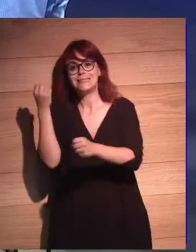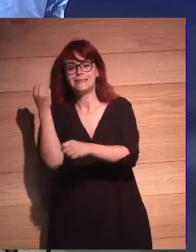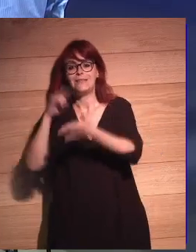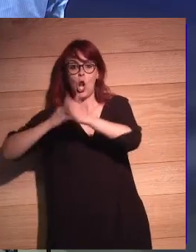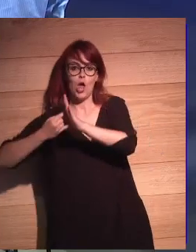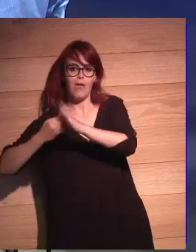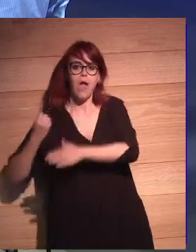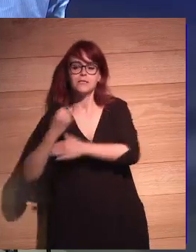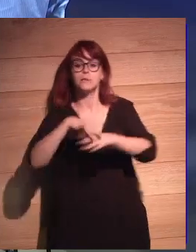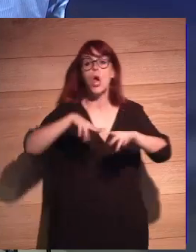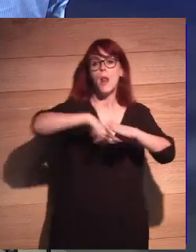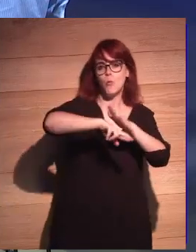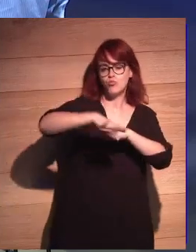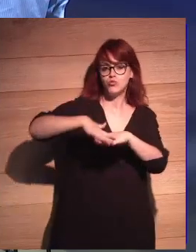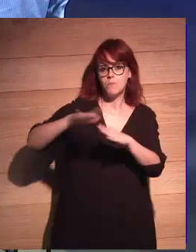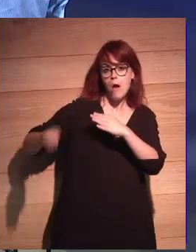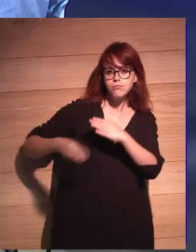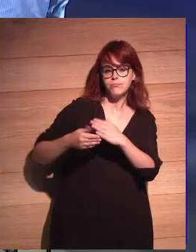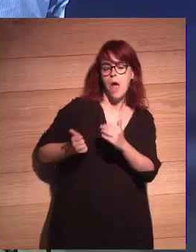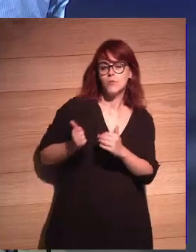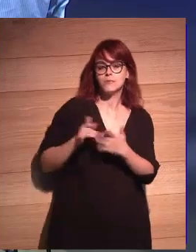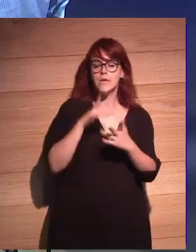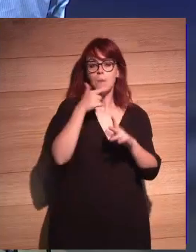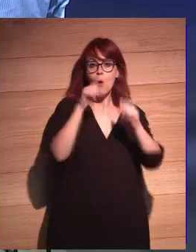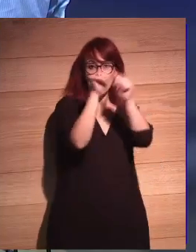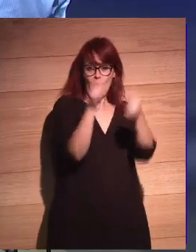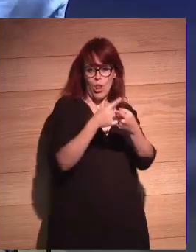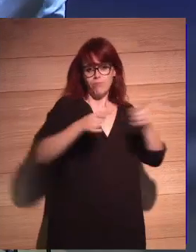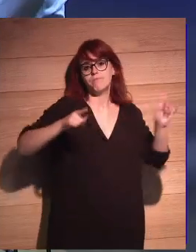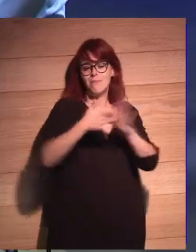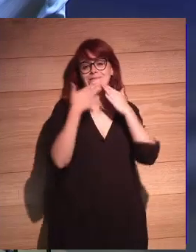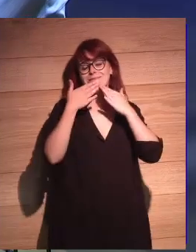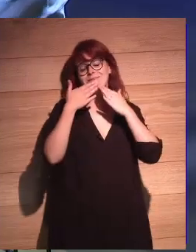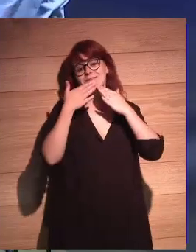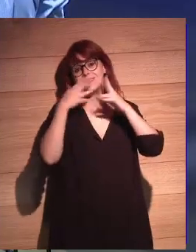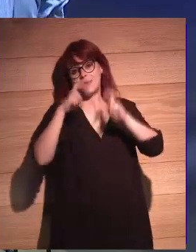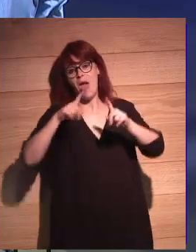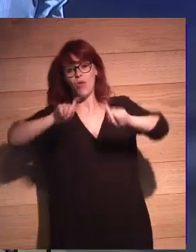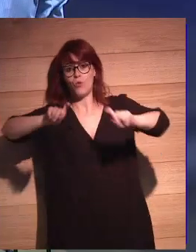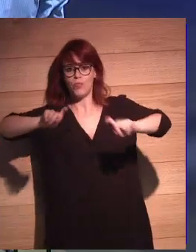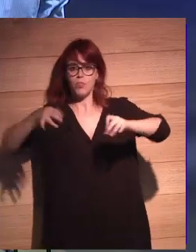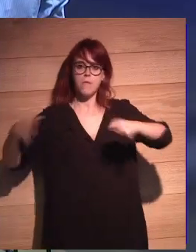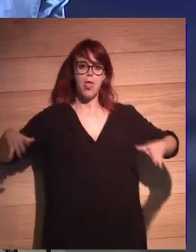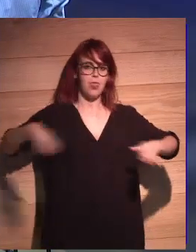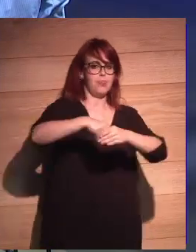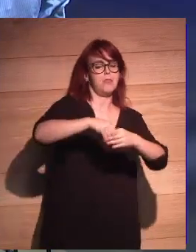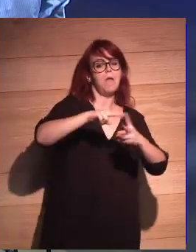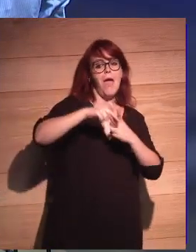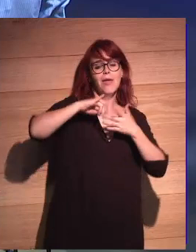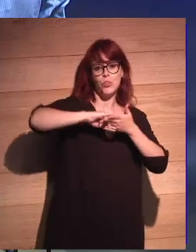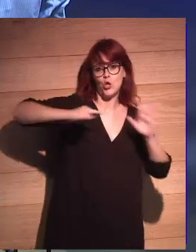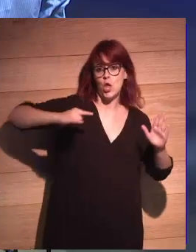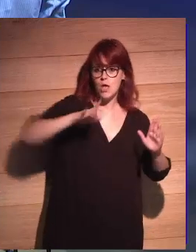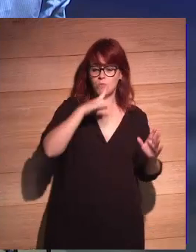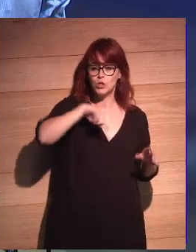by technology as a means. And as Oscar was saying, that paradigm that is being broken with education, and it has to integrate